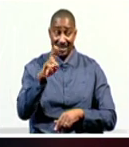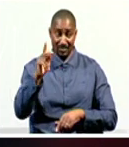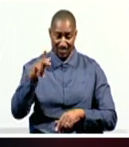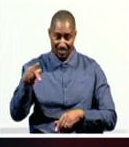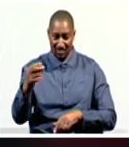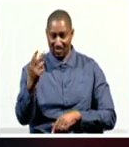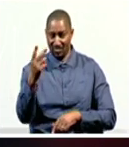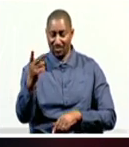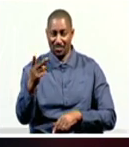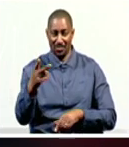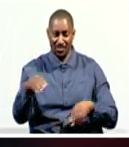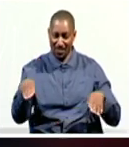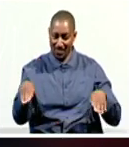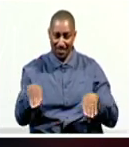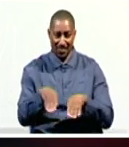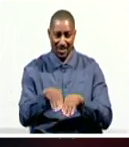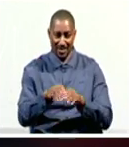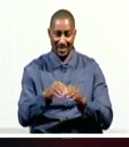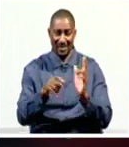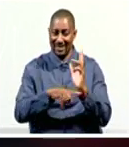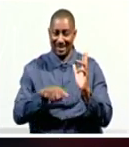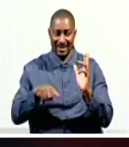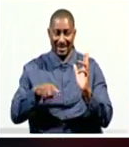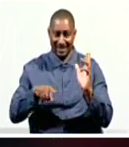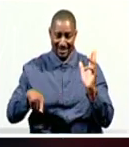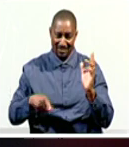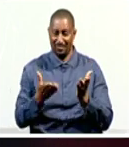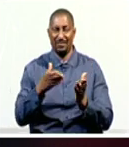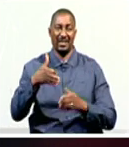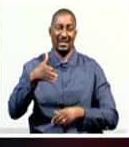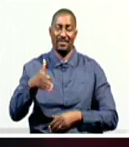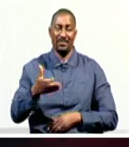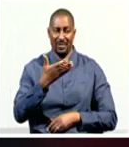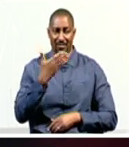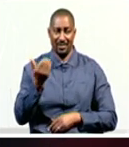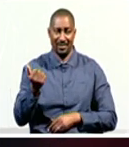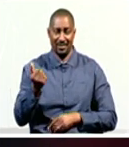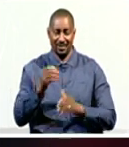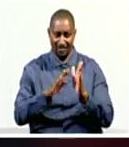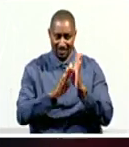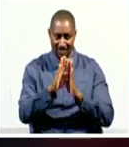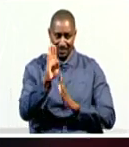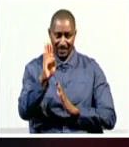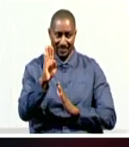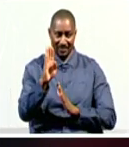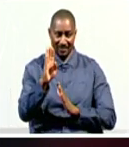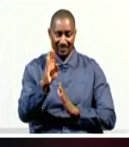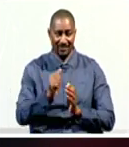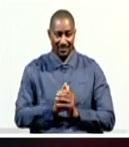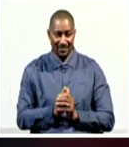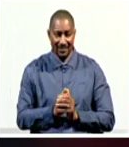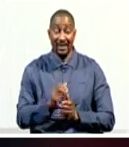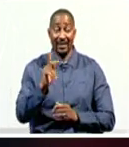ago. And also, the fact that we now understood the economic dynamics of the country, of course with the